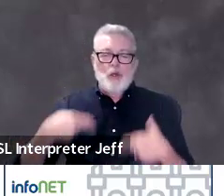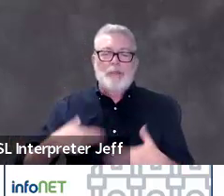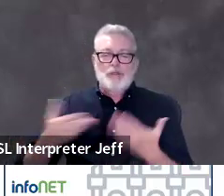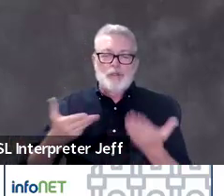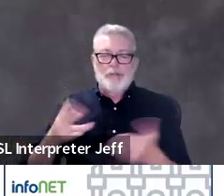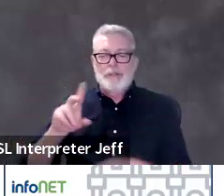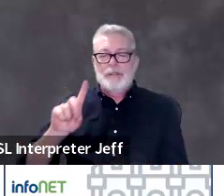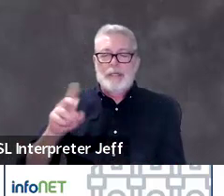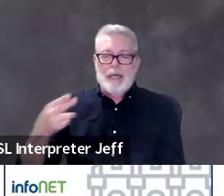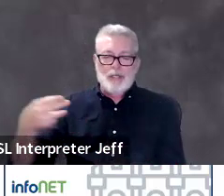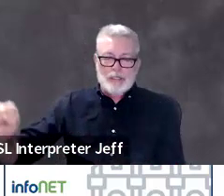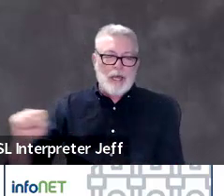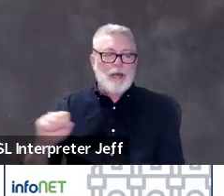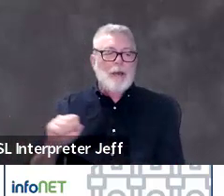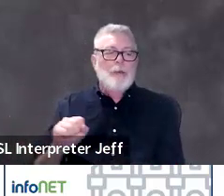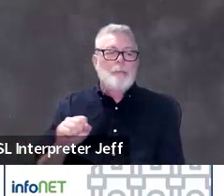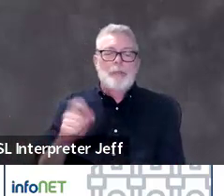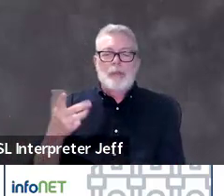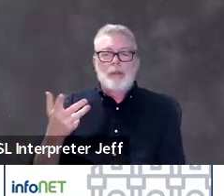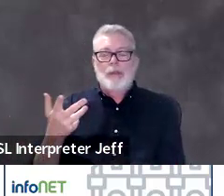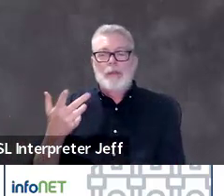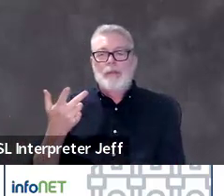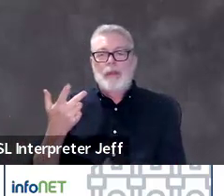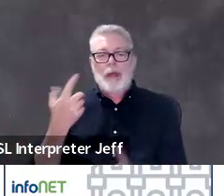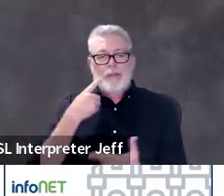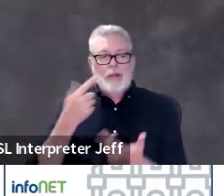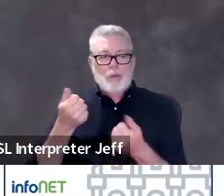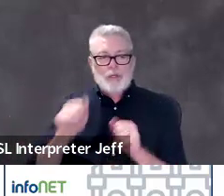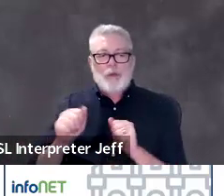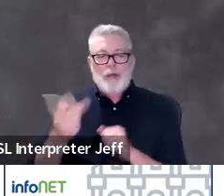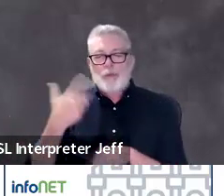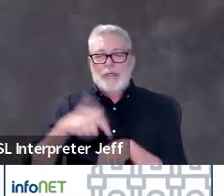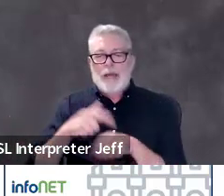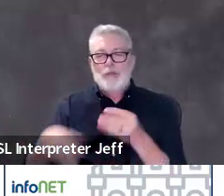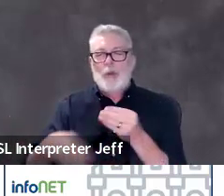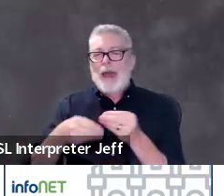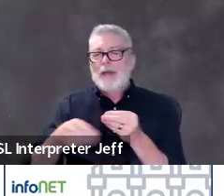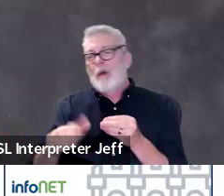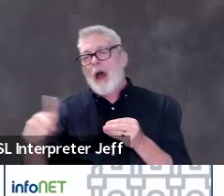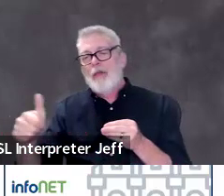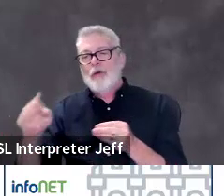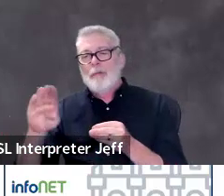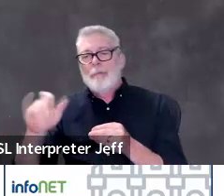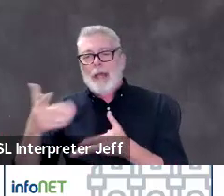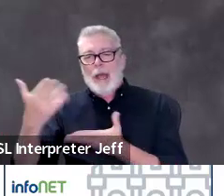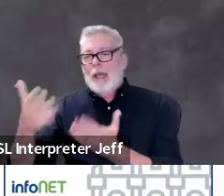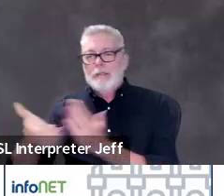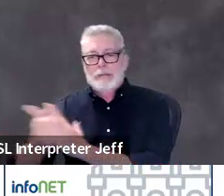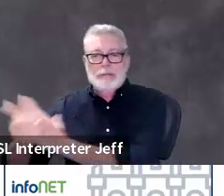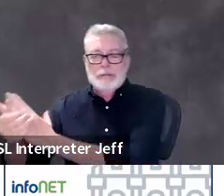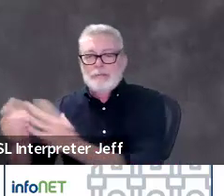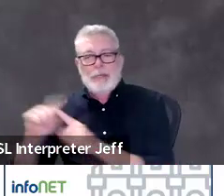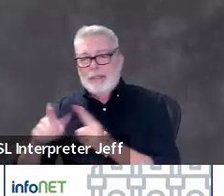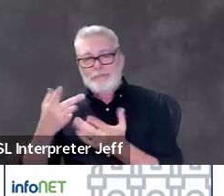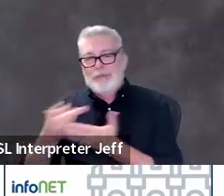Representative Turek tried like 3 times to add it to other bills, but he was not successful in doing that.